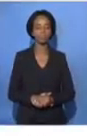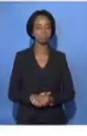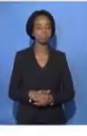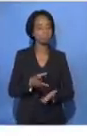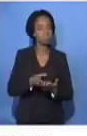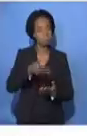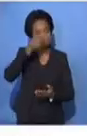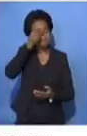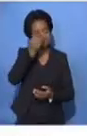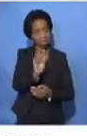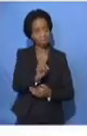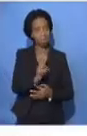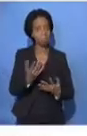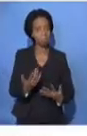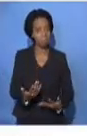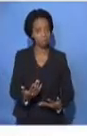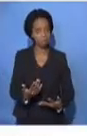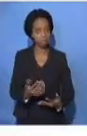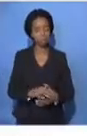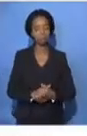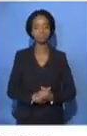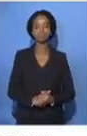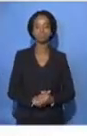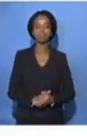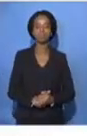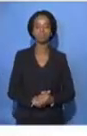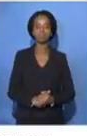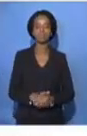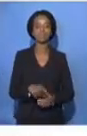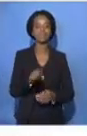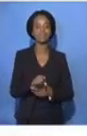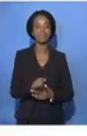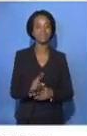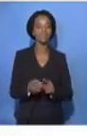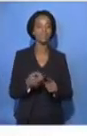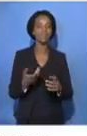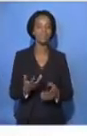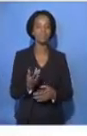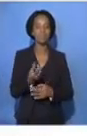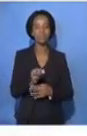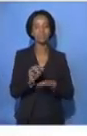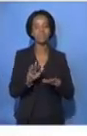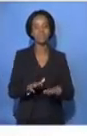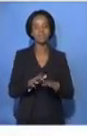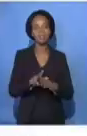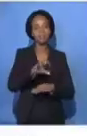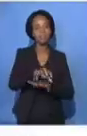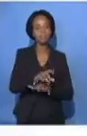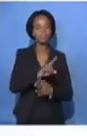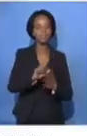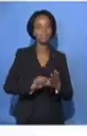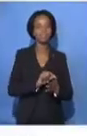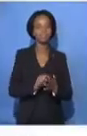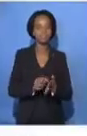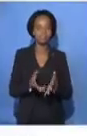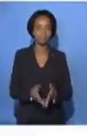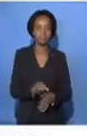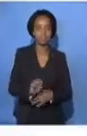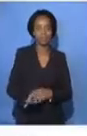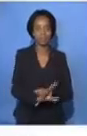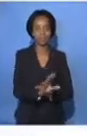The following lessons were drawn from the 2019 national and provincial elections of the Republic of South